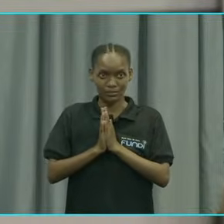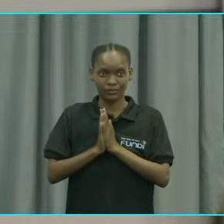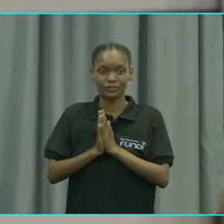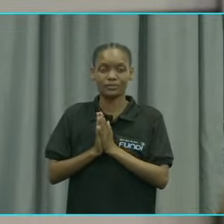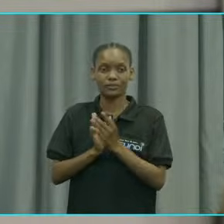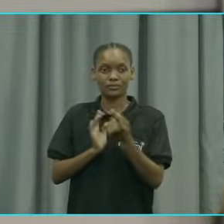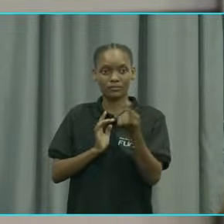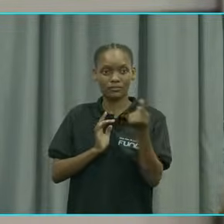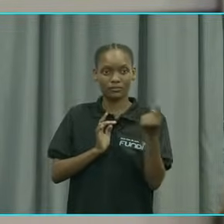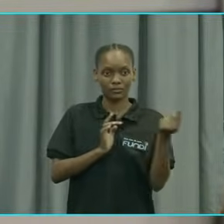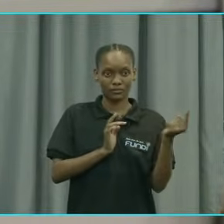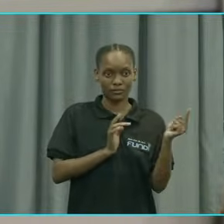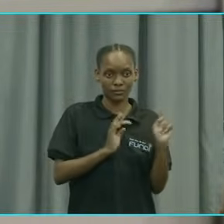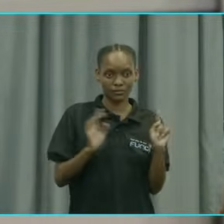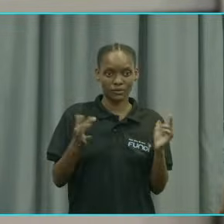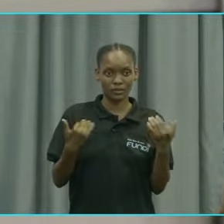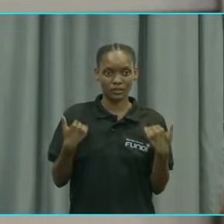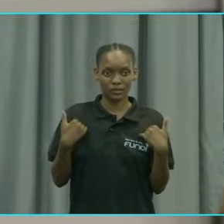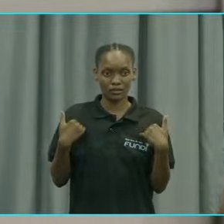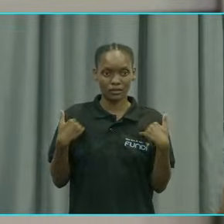it.